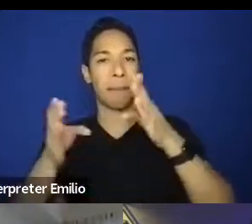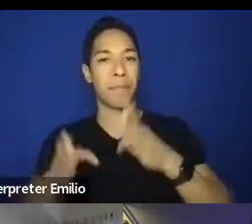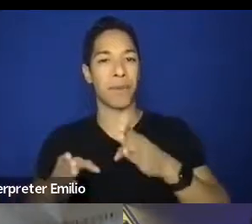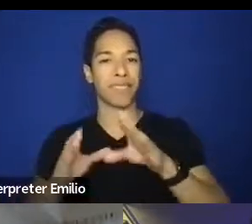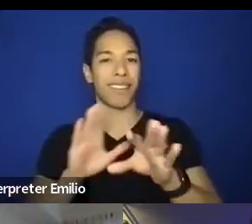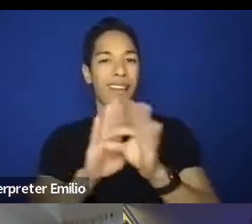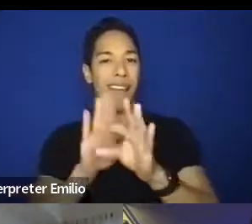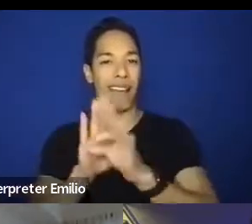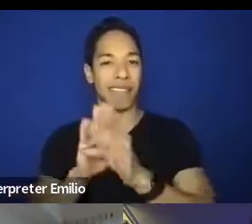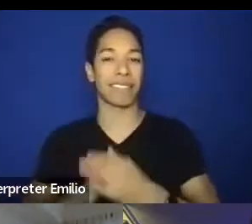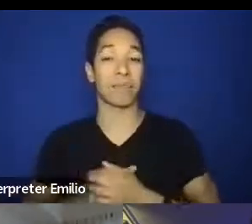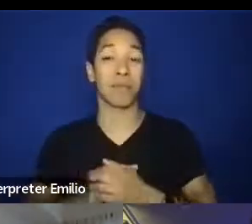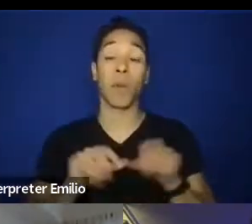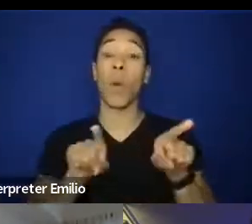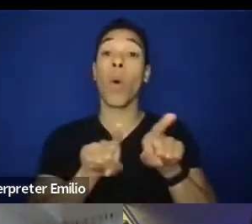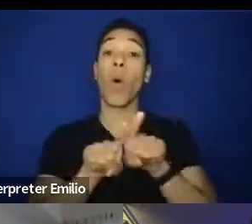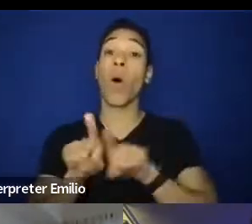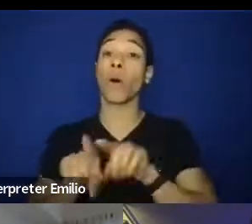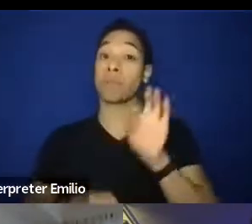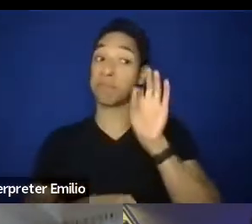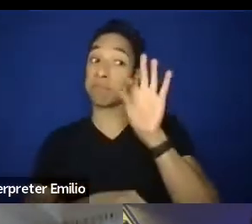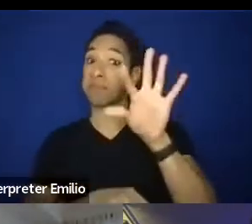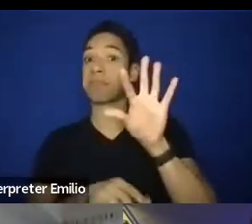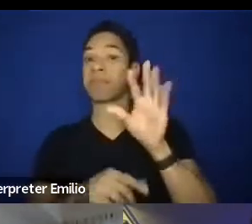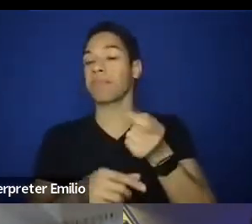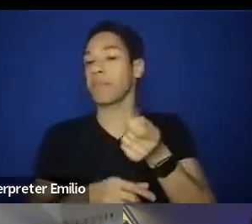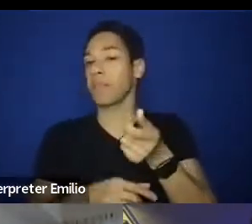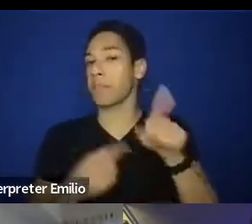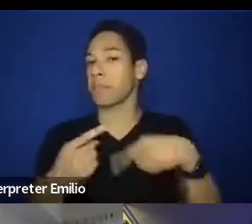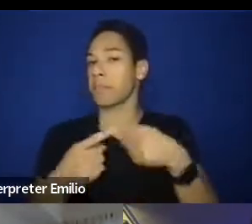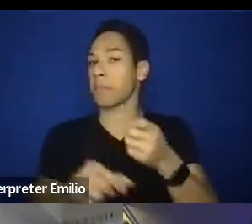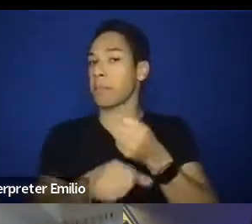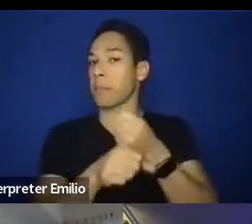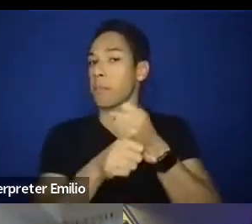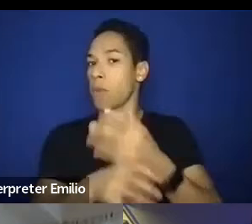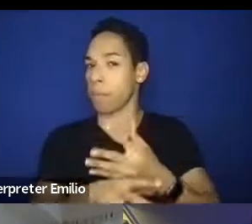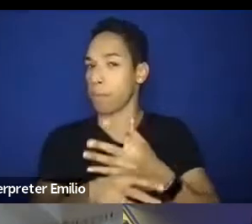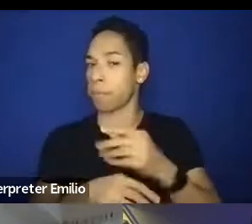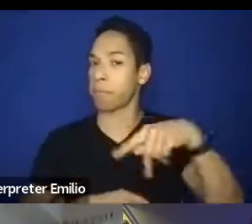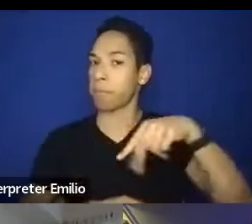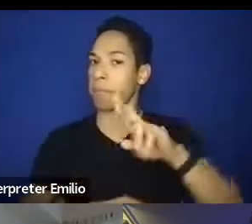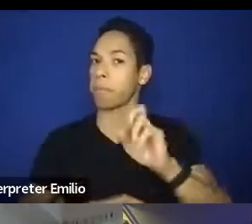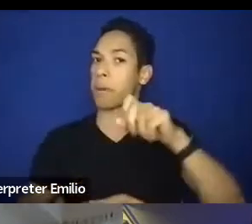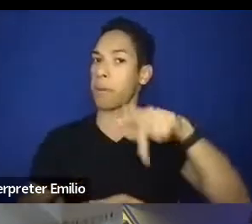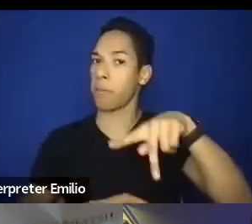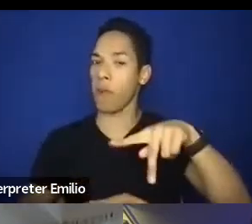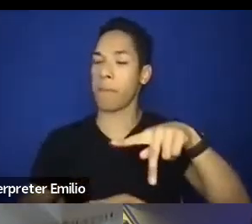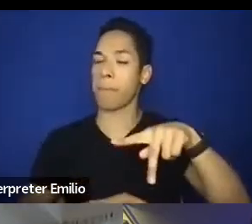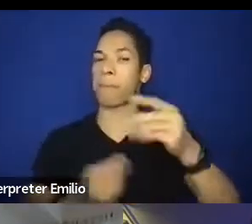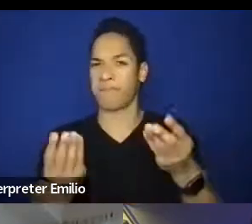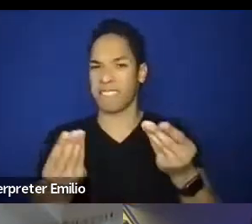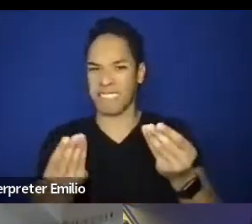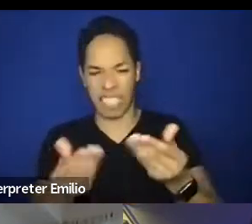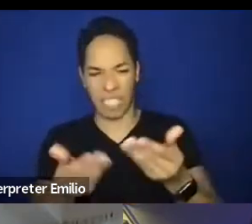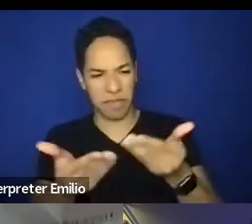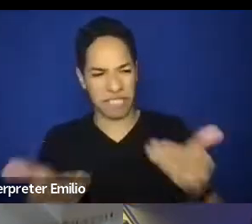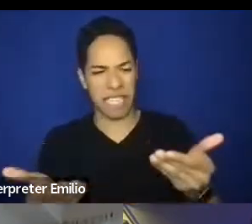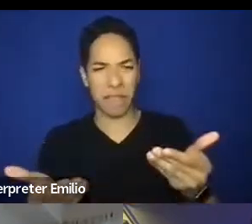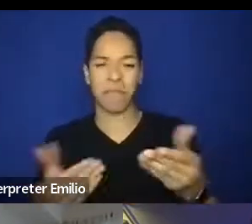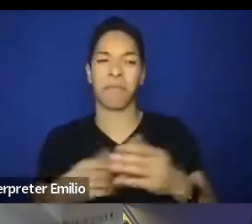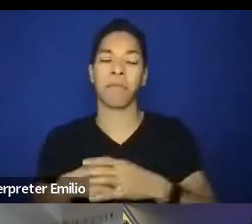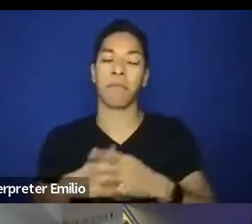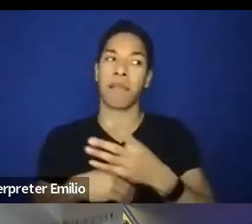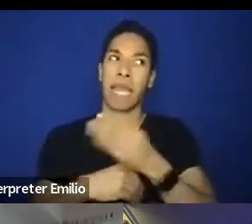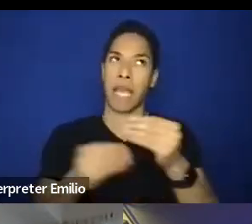want to throw in there is also I'd love to talk about preparation a little bit. So we're looking at some tangible preparation stuff and then wider